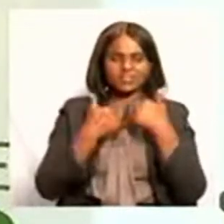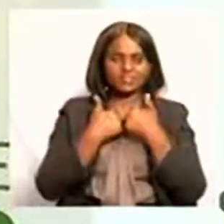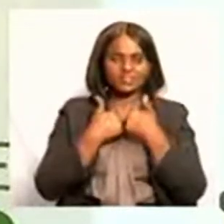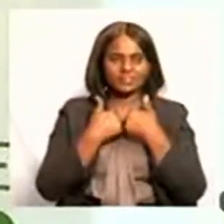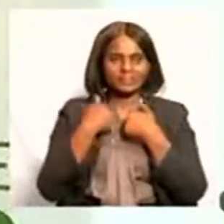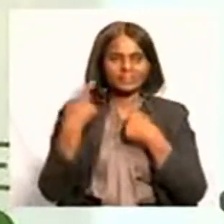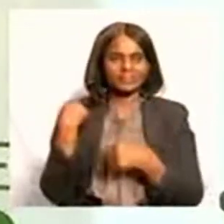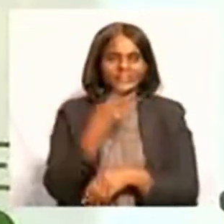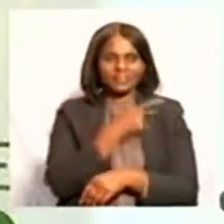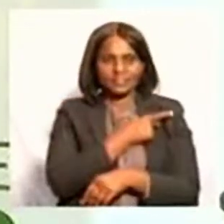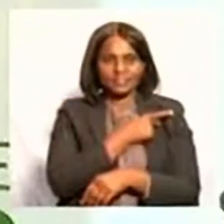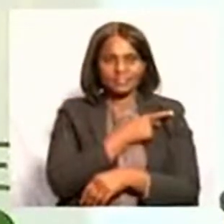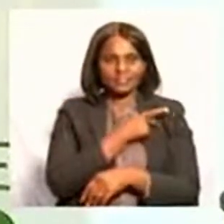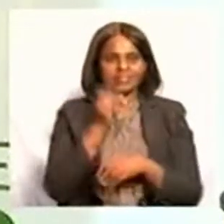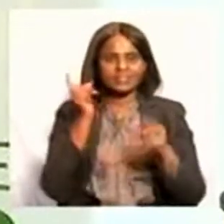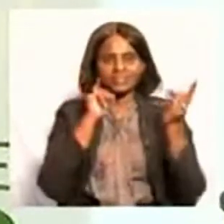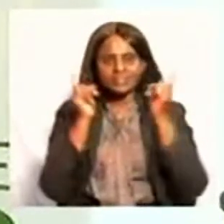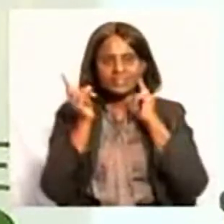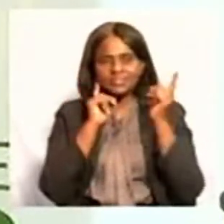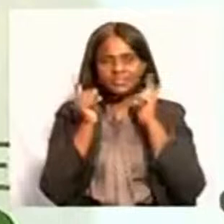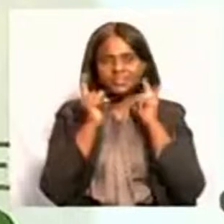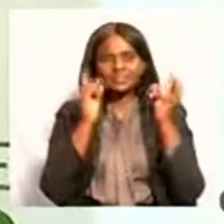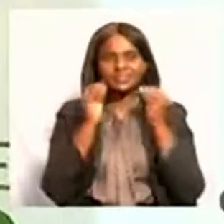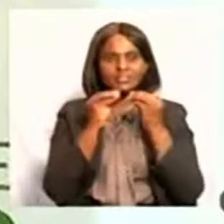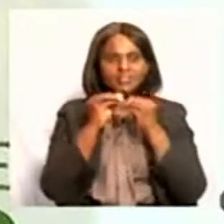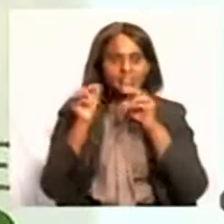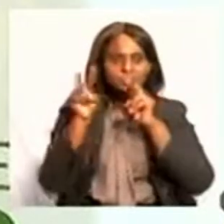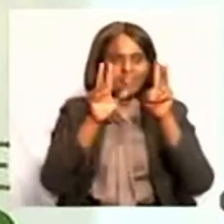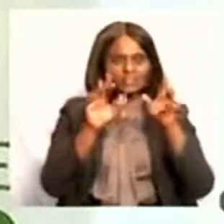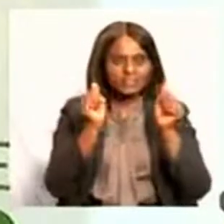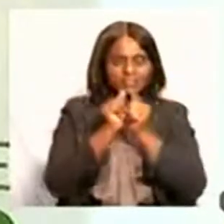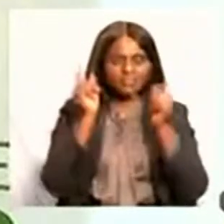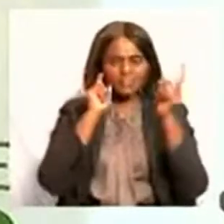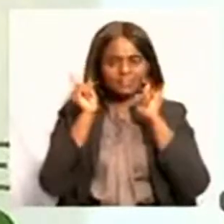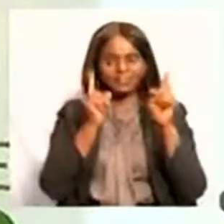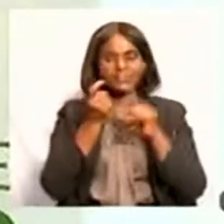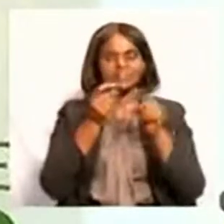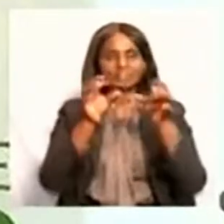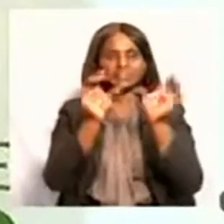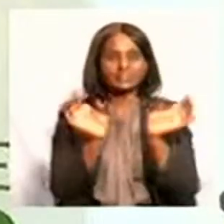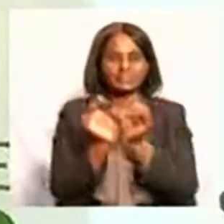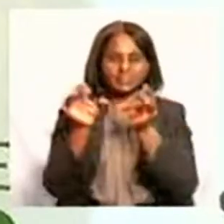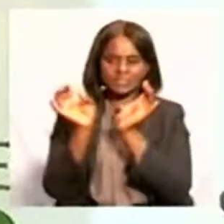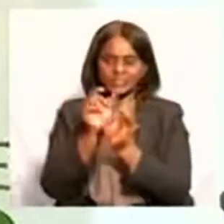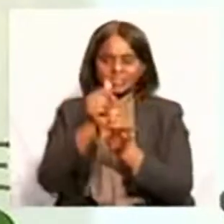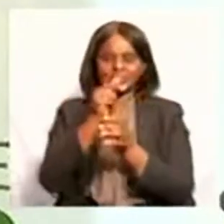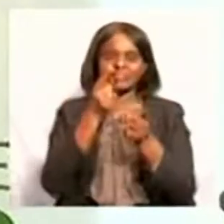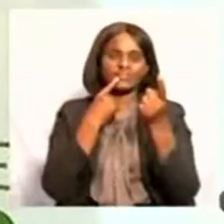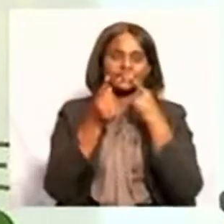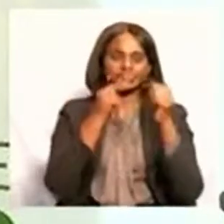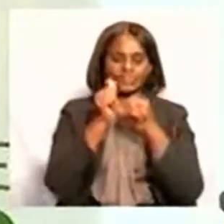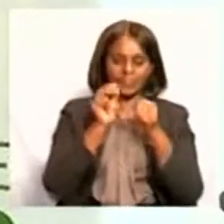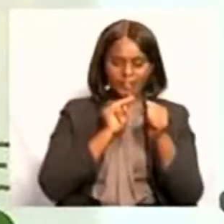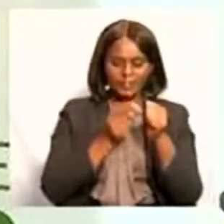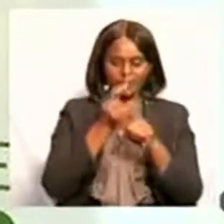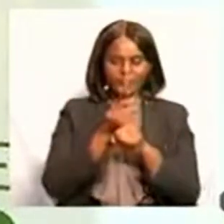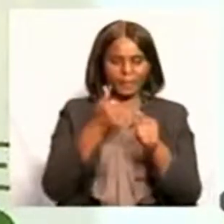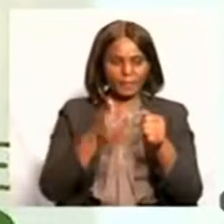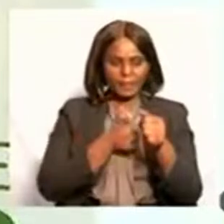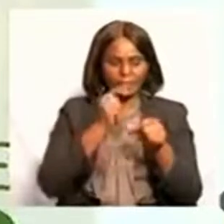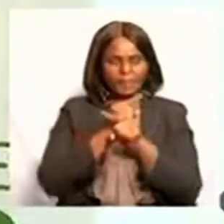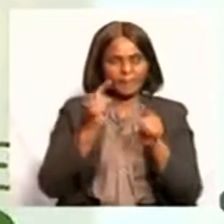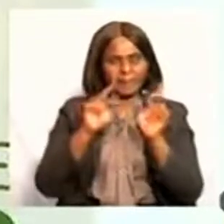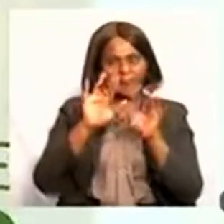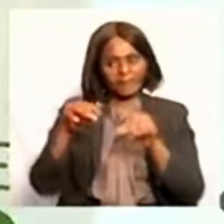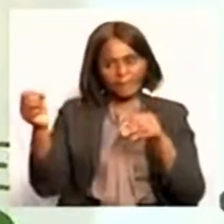as Parliament. We would want to listen to our viewers and listeners from the constituencies where they are addressing us from. So just leaving us with